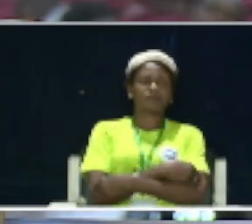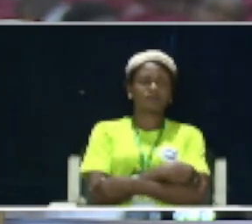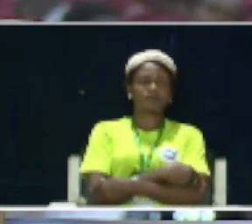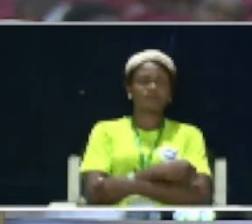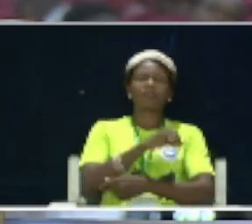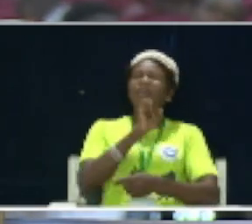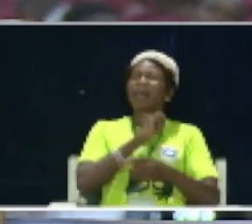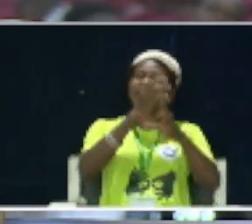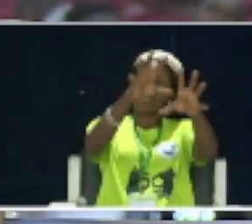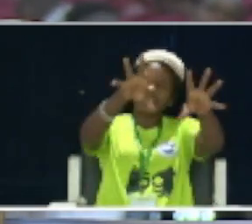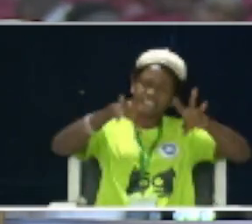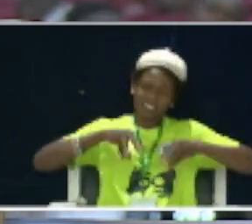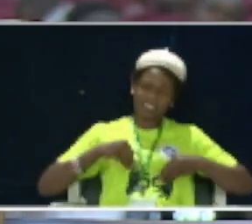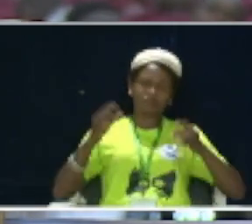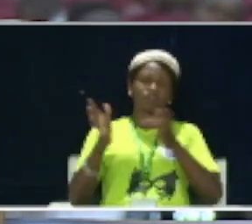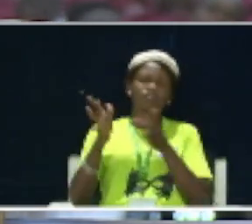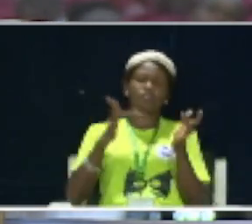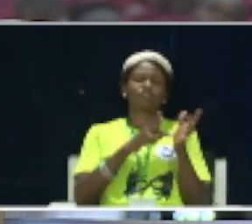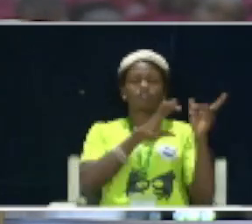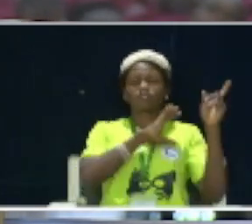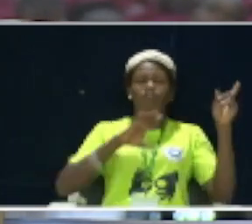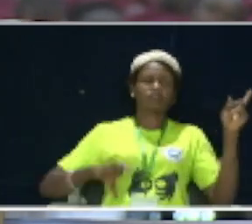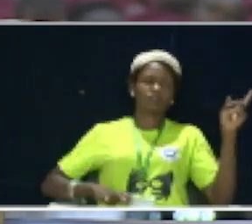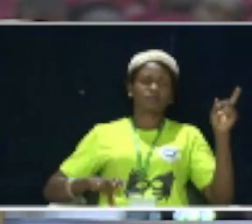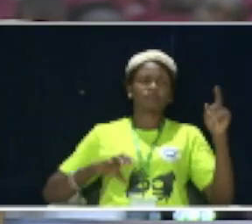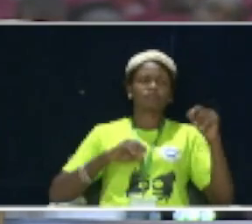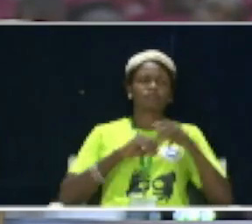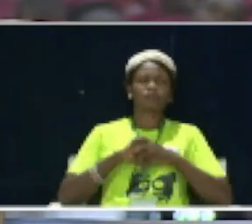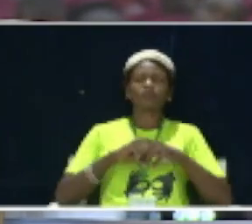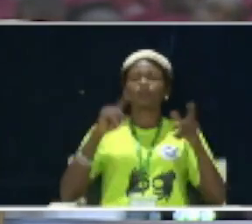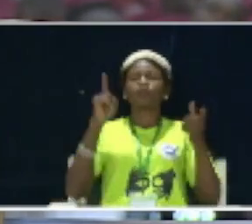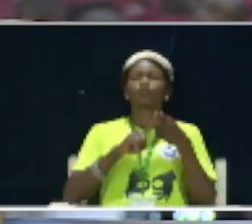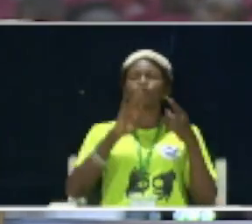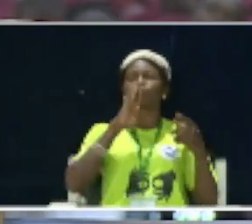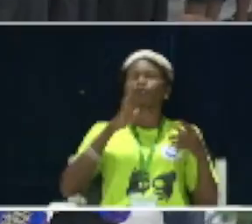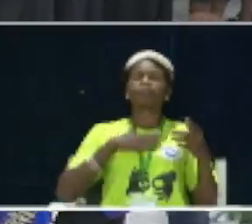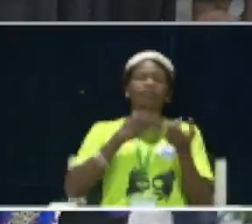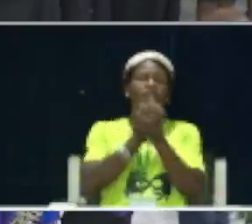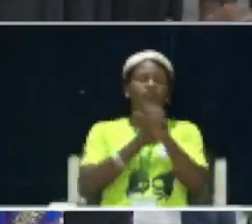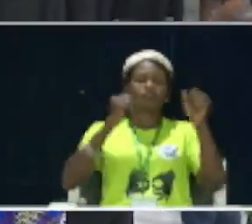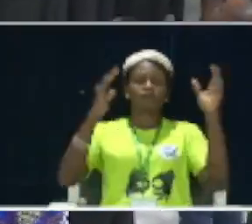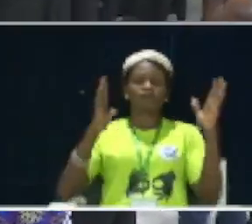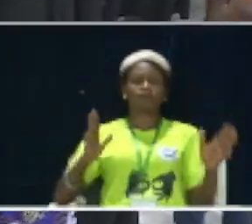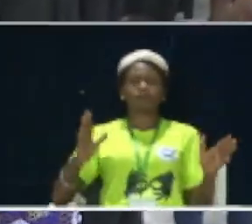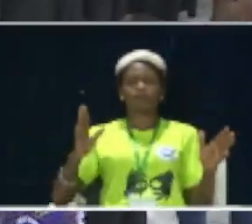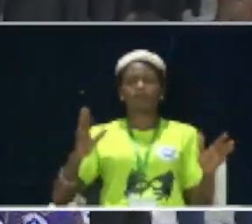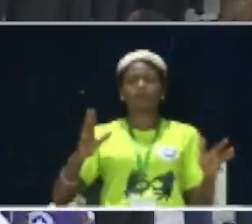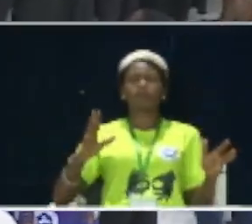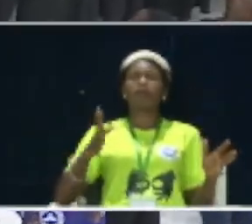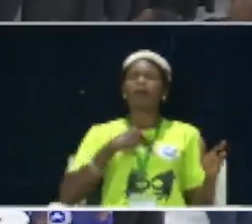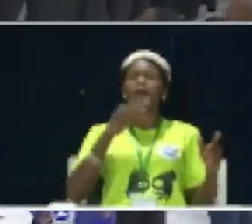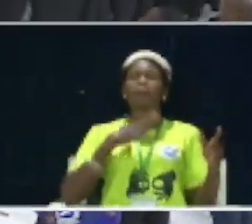I accept Jesus Christ to be my Savior and